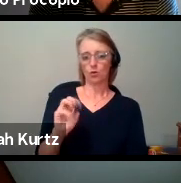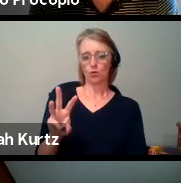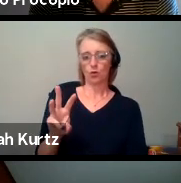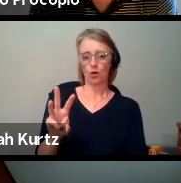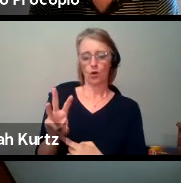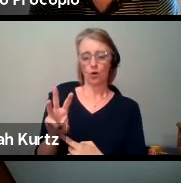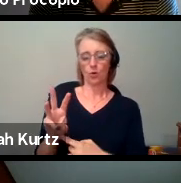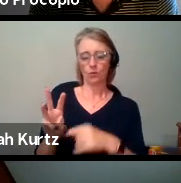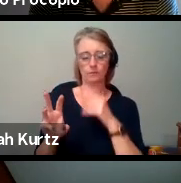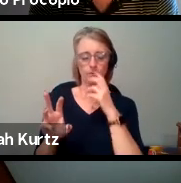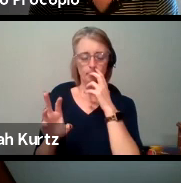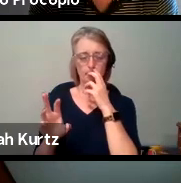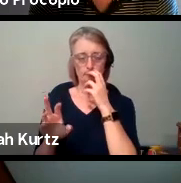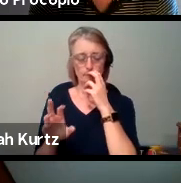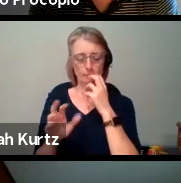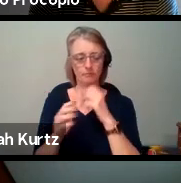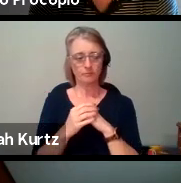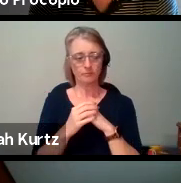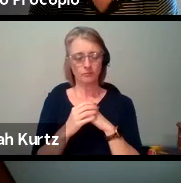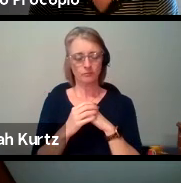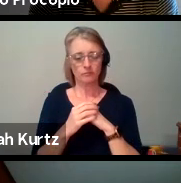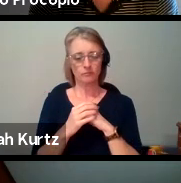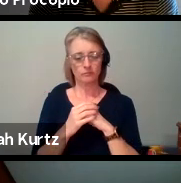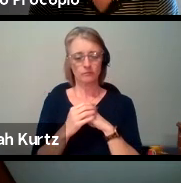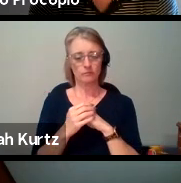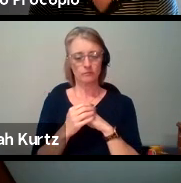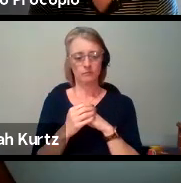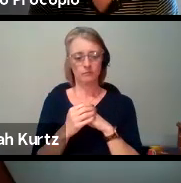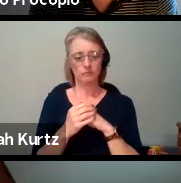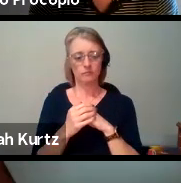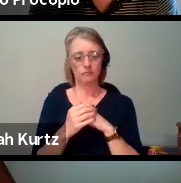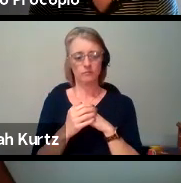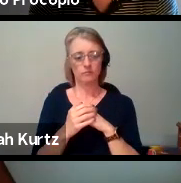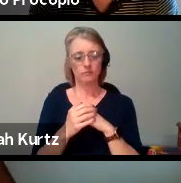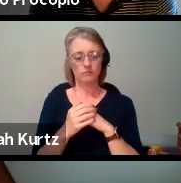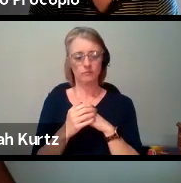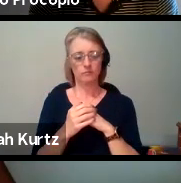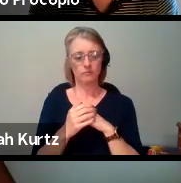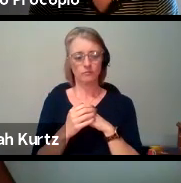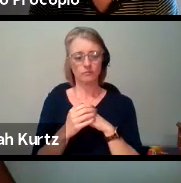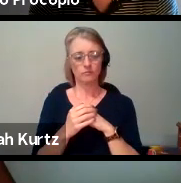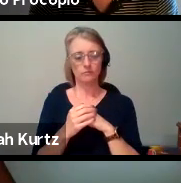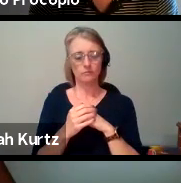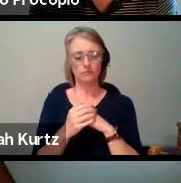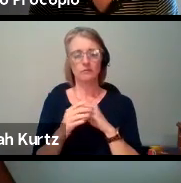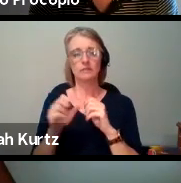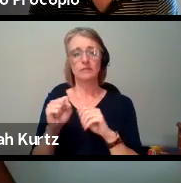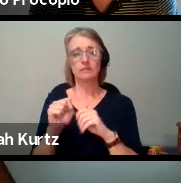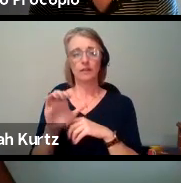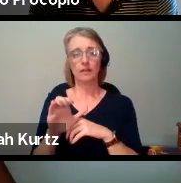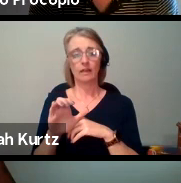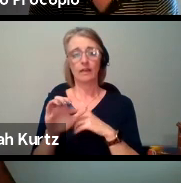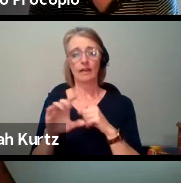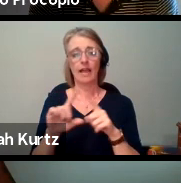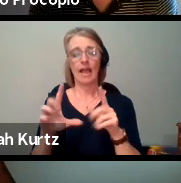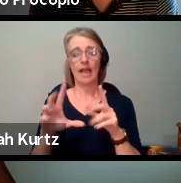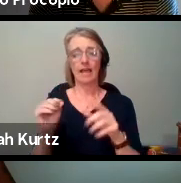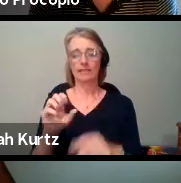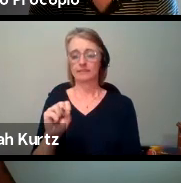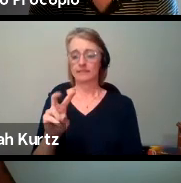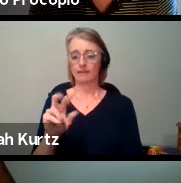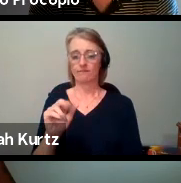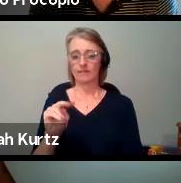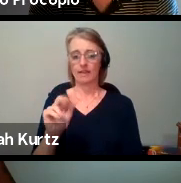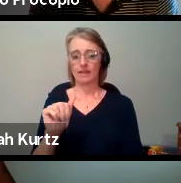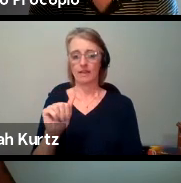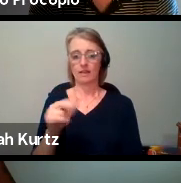of Stevens in Georgia, South Carolina, in Savannah, where he said